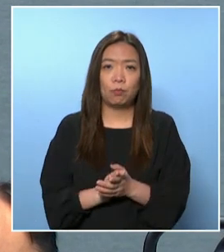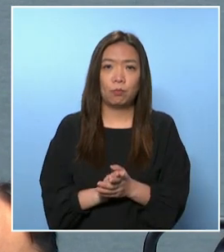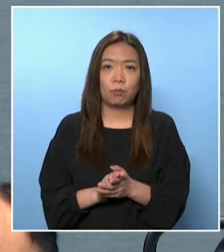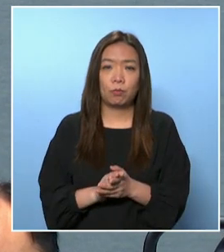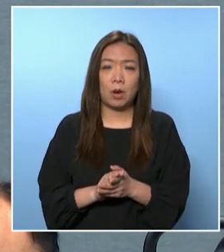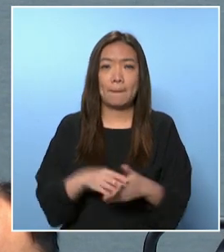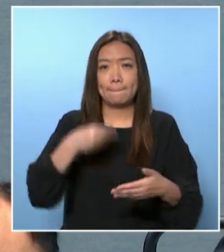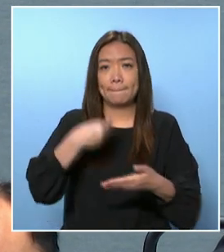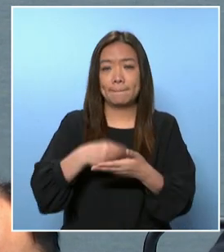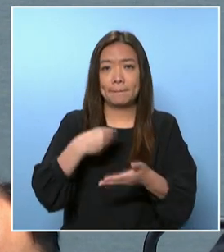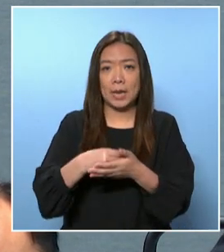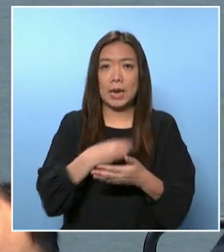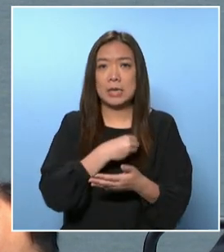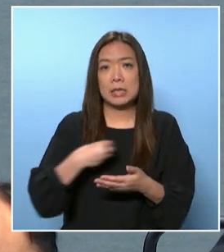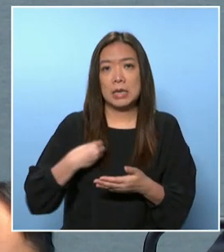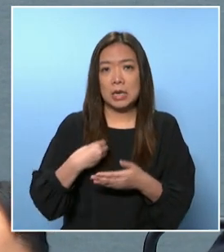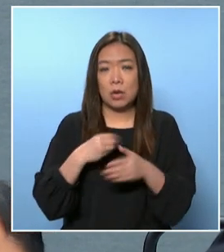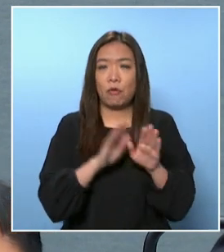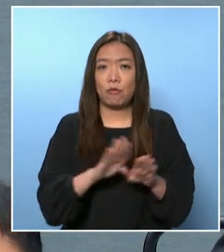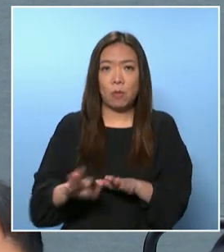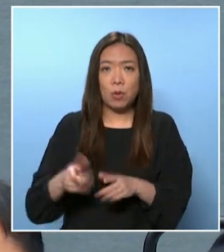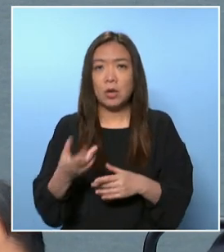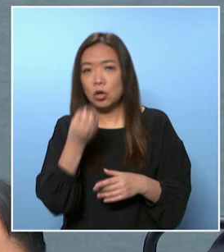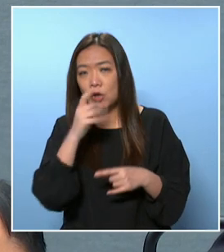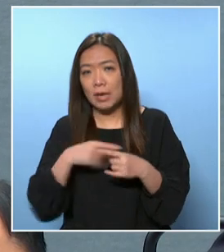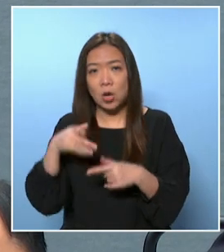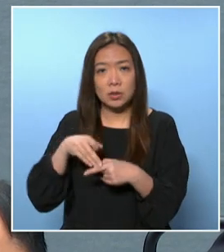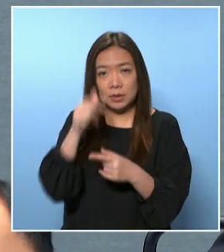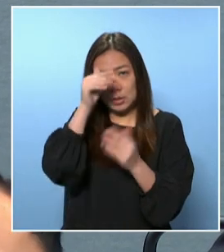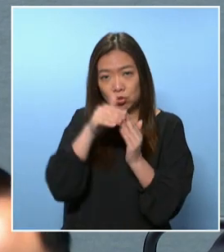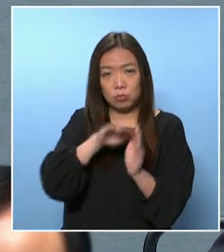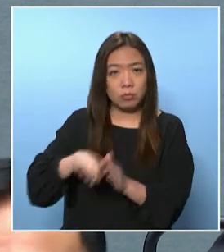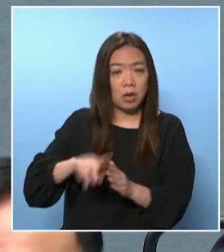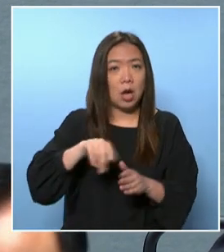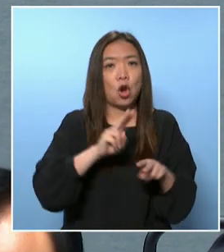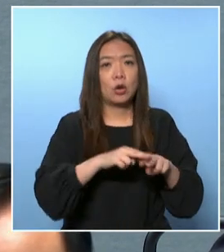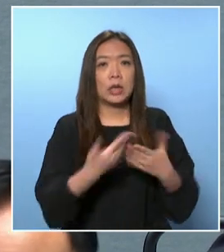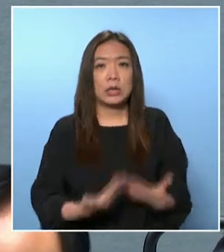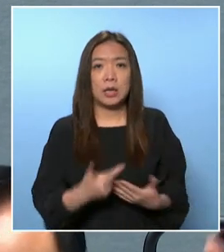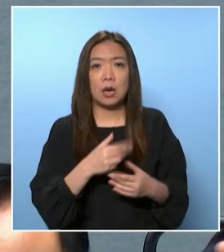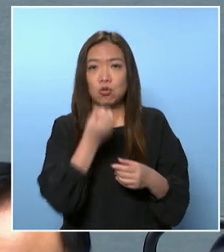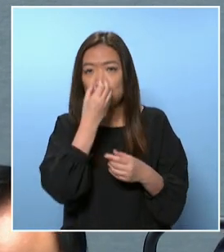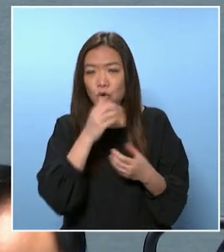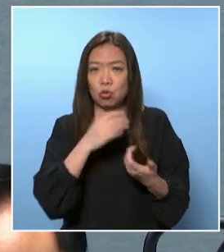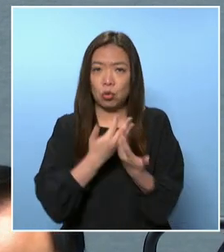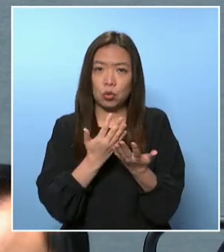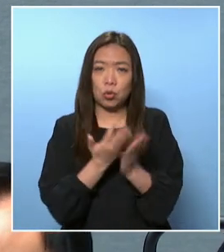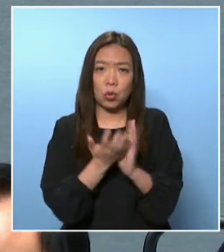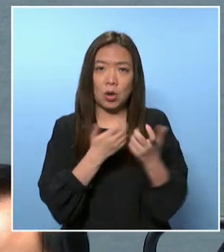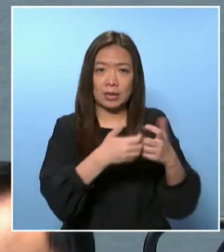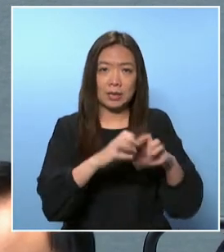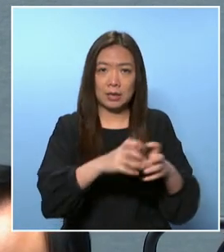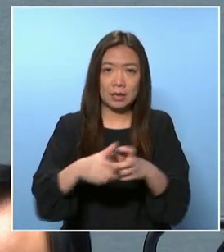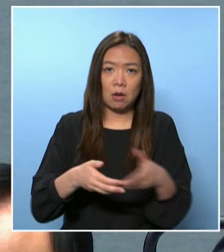the cross-boundary procurement of healthcare services, now we have the services from the Shenzhen Hong Kong